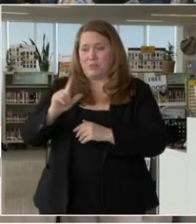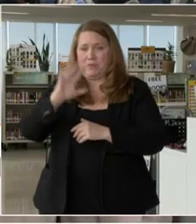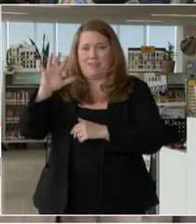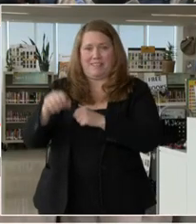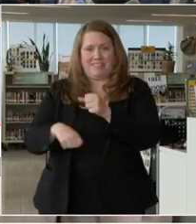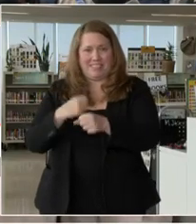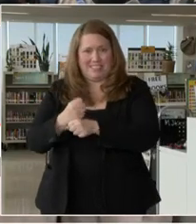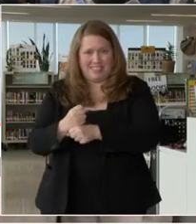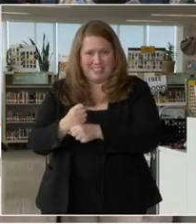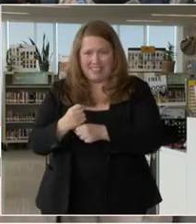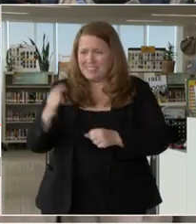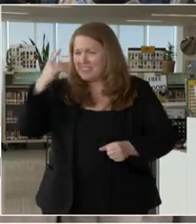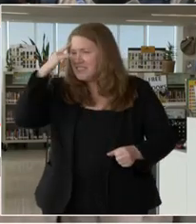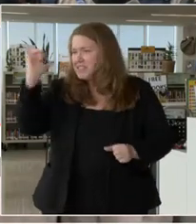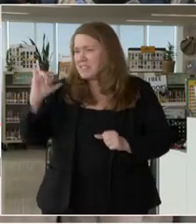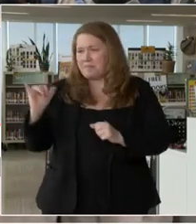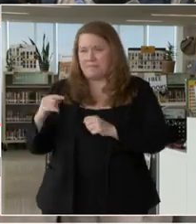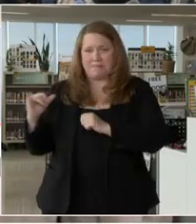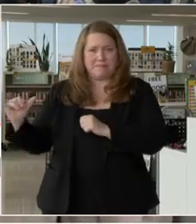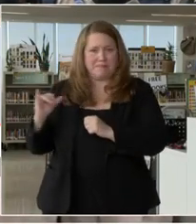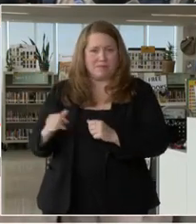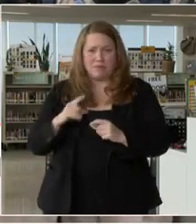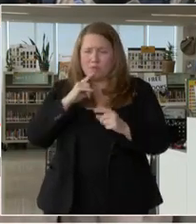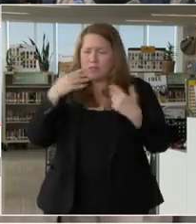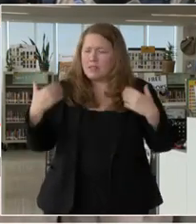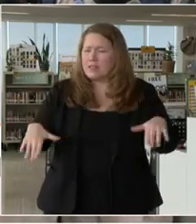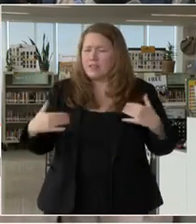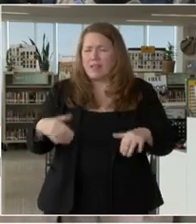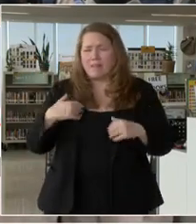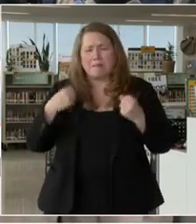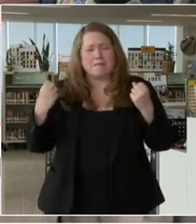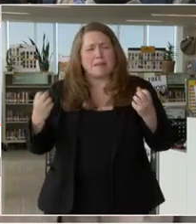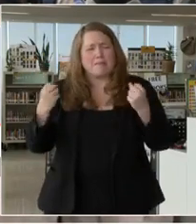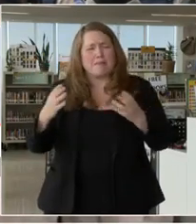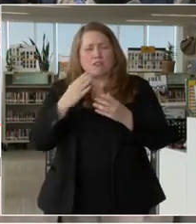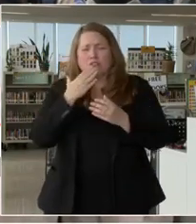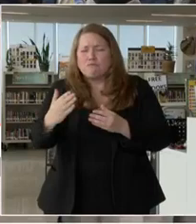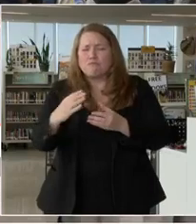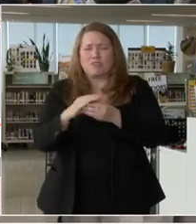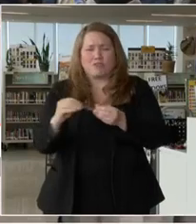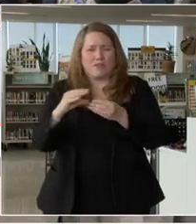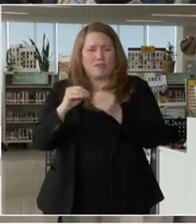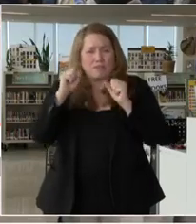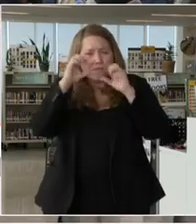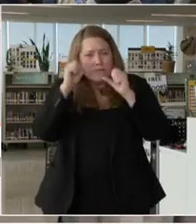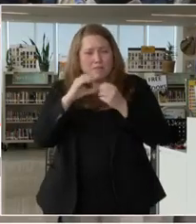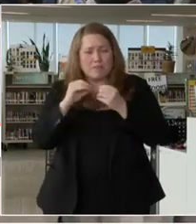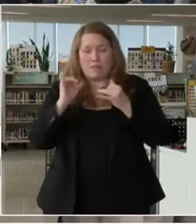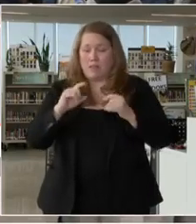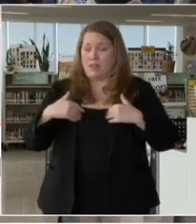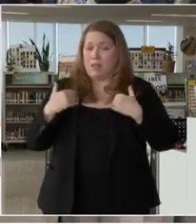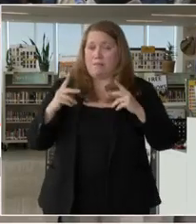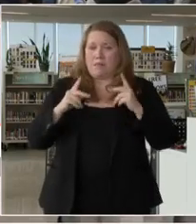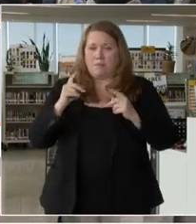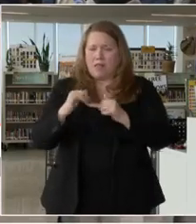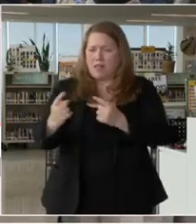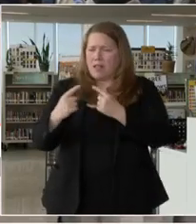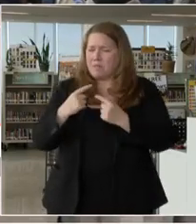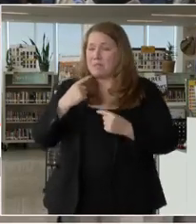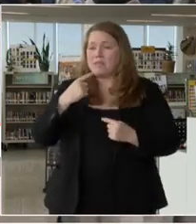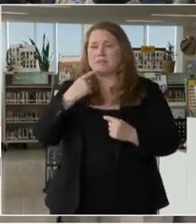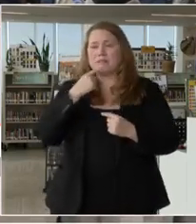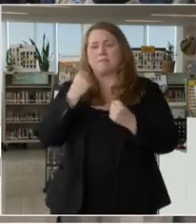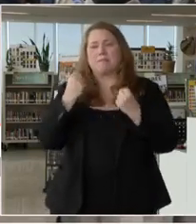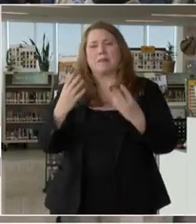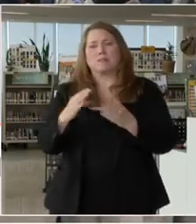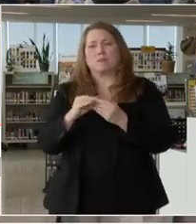Department. It's an incredible story, but it's not just my story. Each one of these young people can come up here, and they can tell you their story.